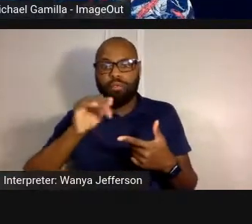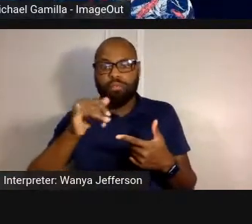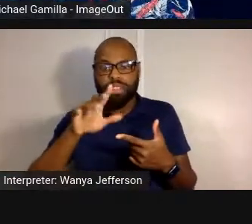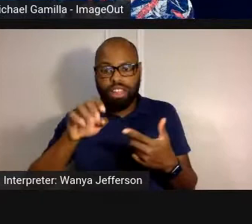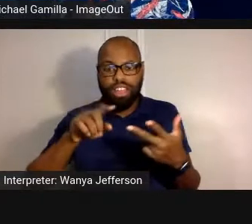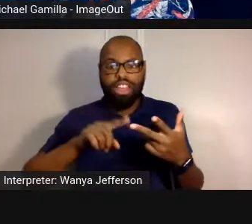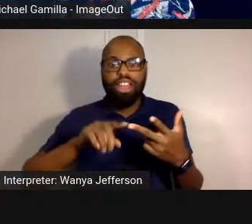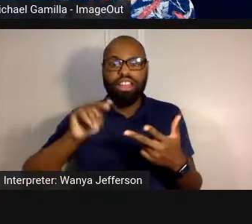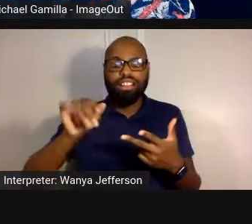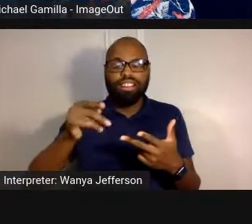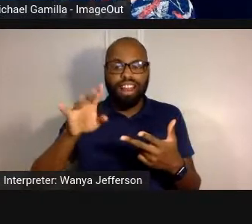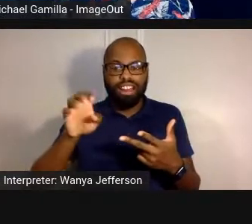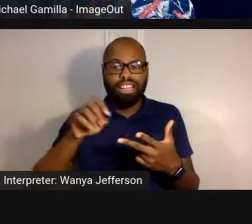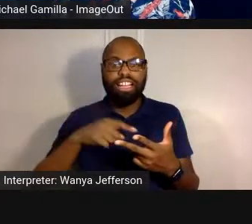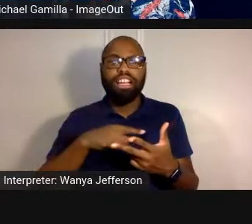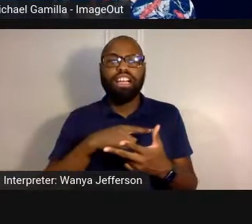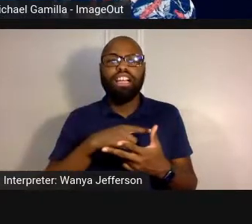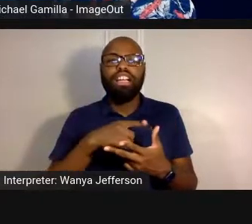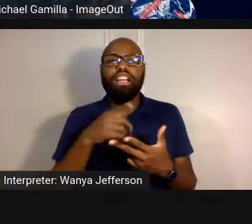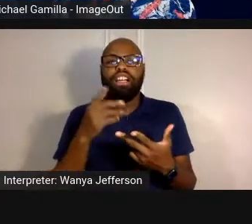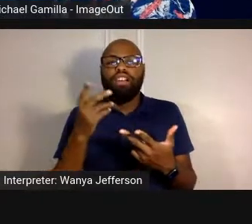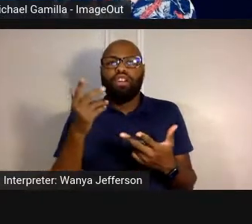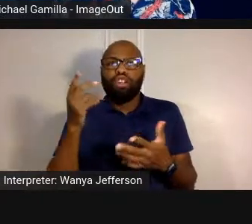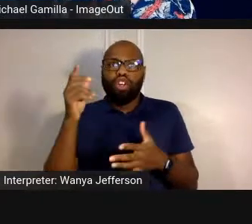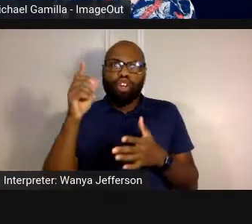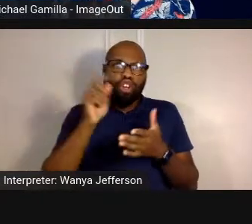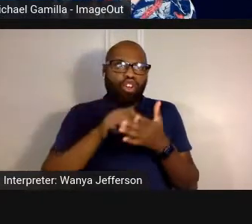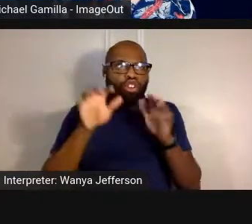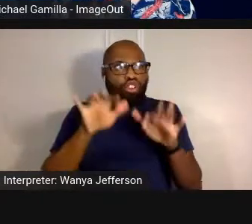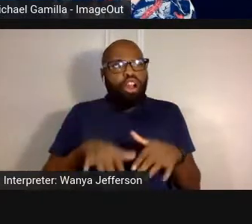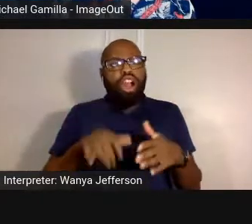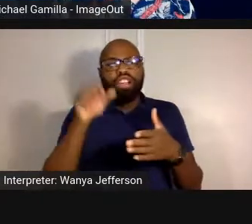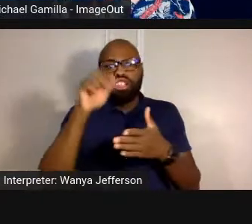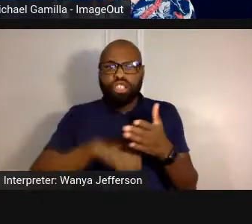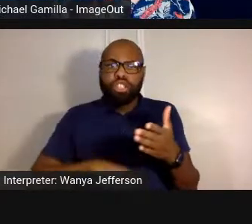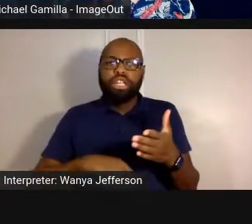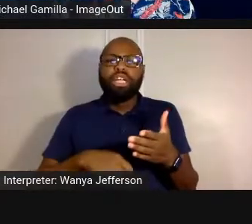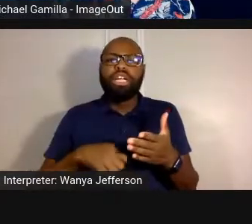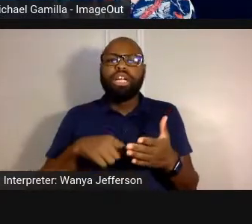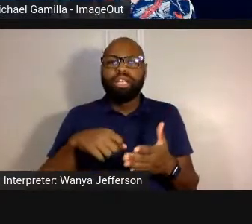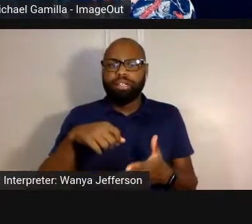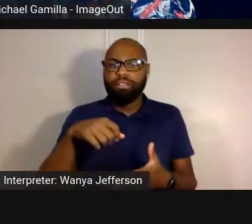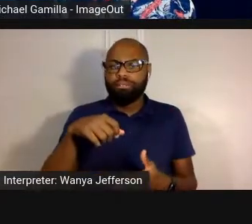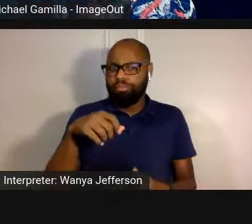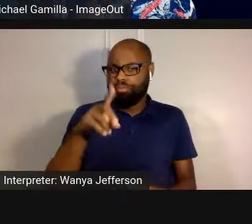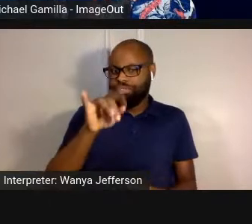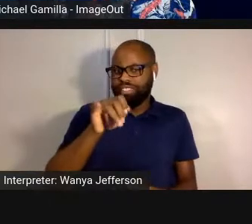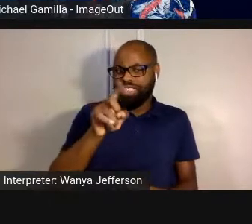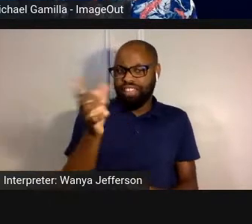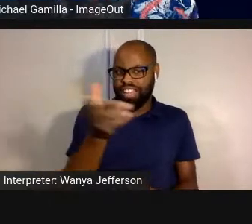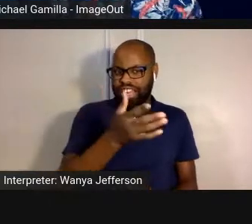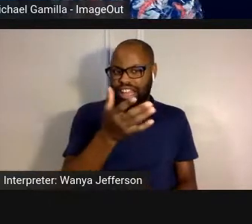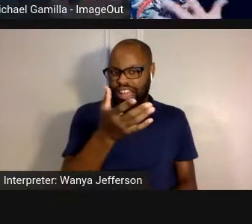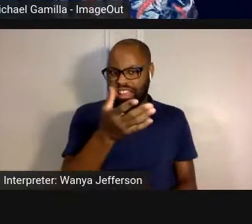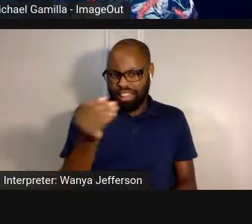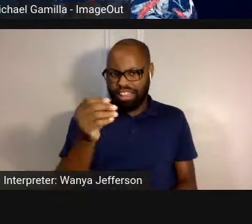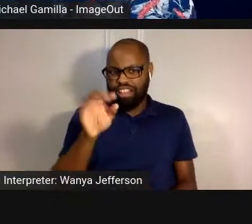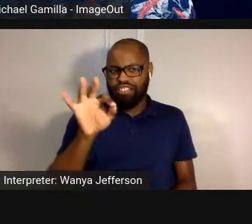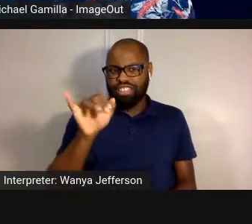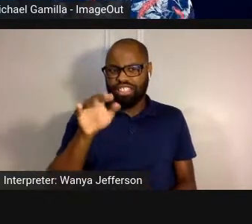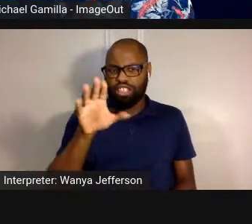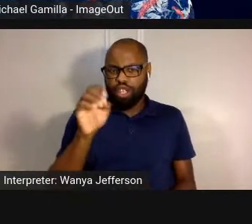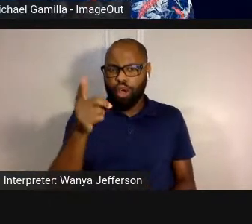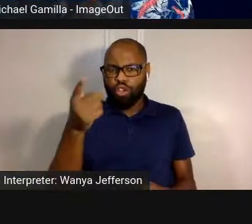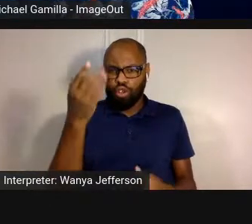and you know what the vision of Francisco and David was, and you embraced